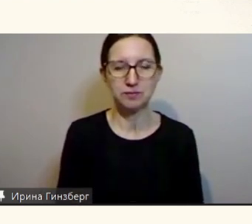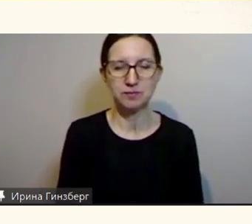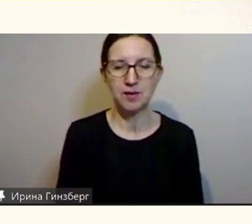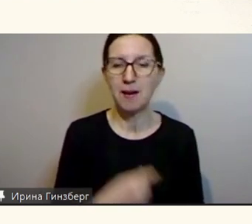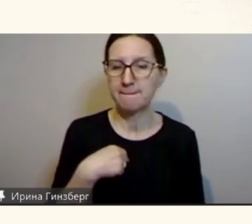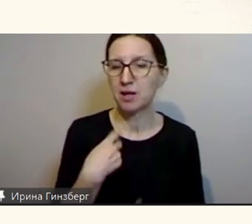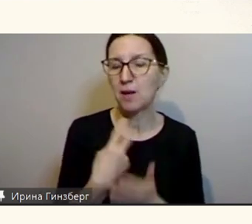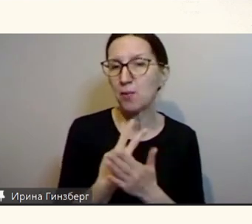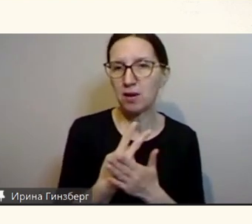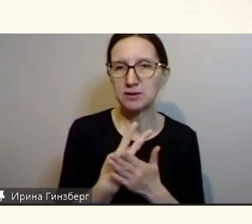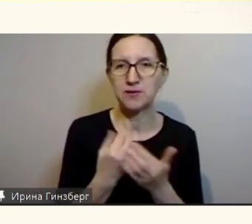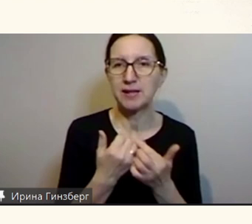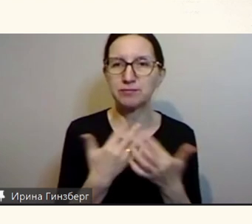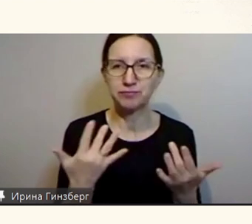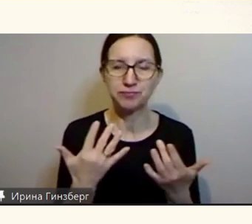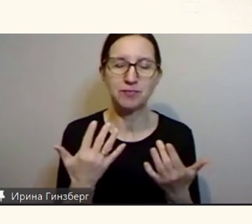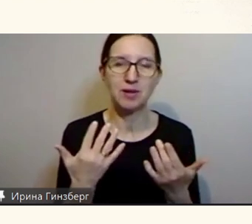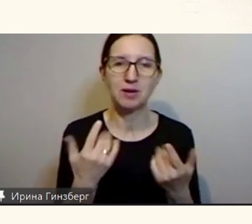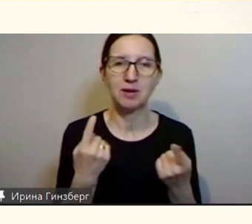Can I keep going?